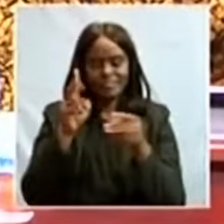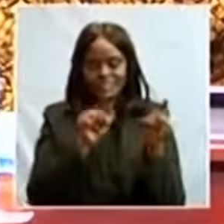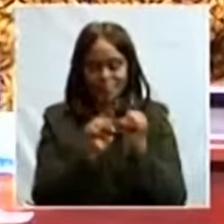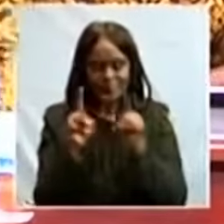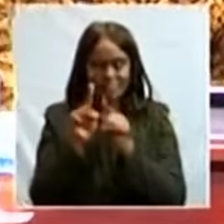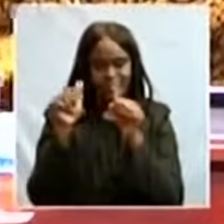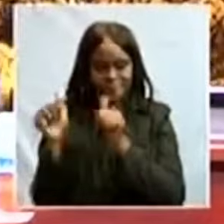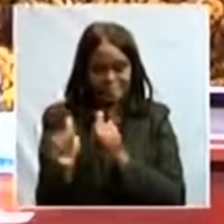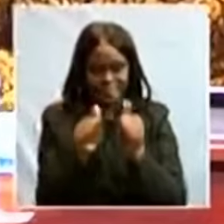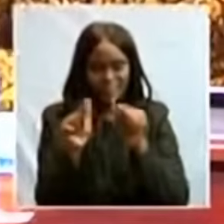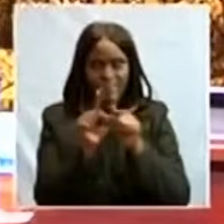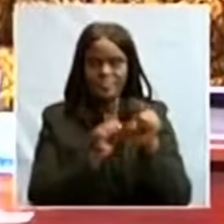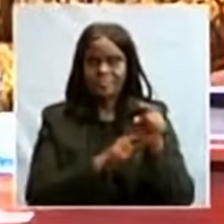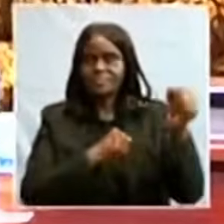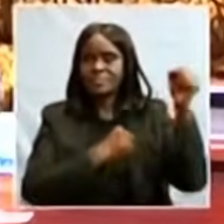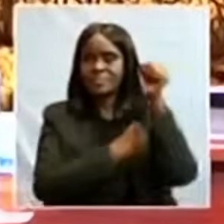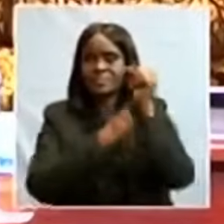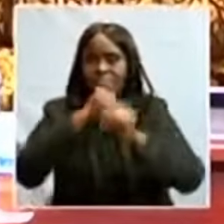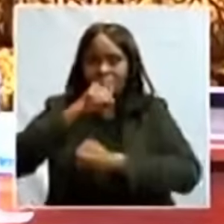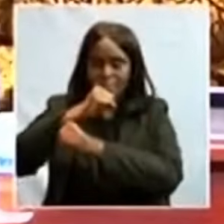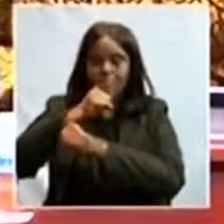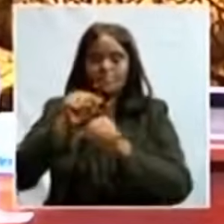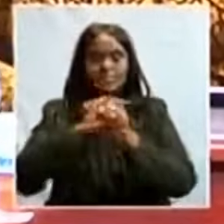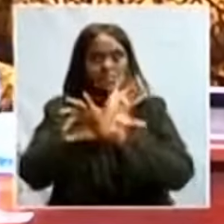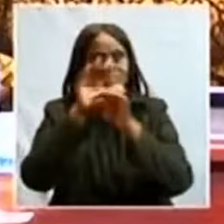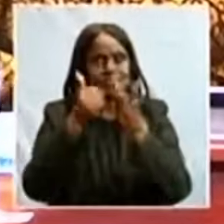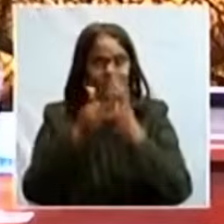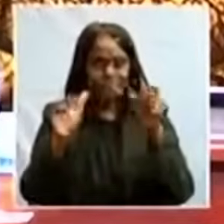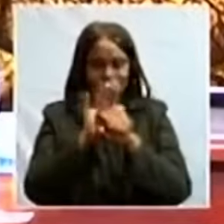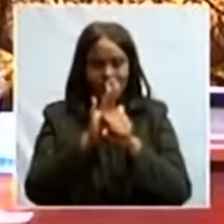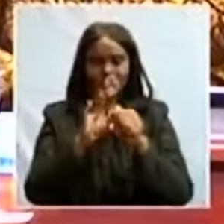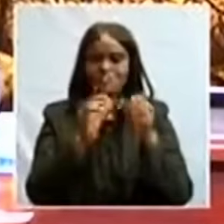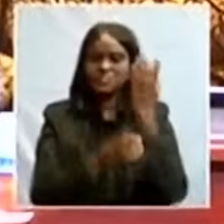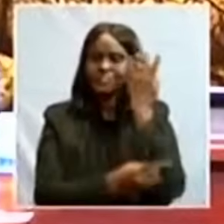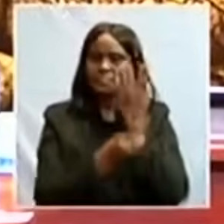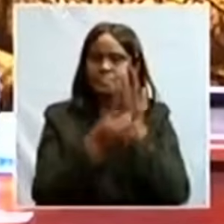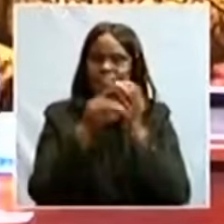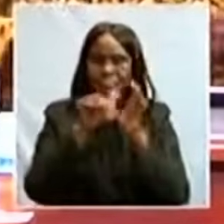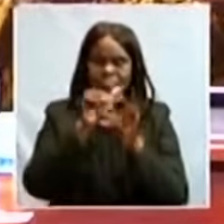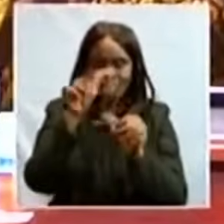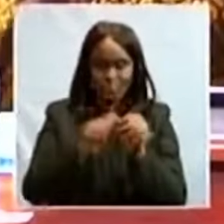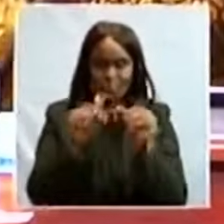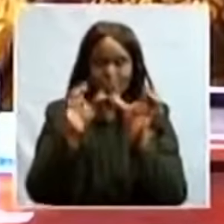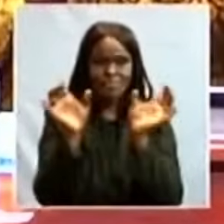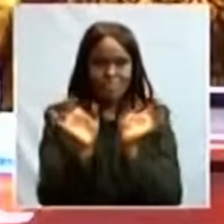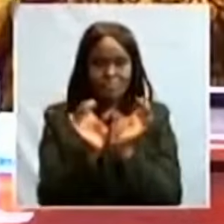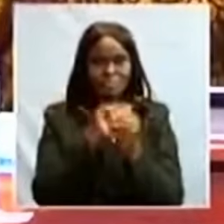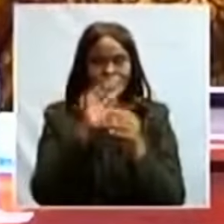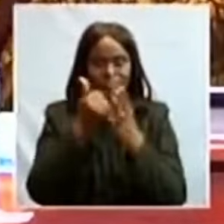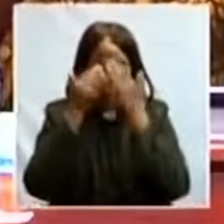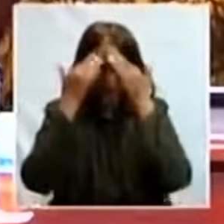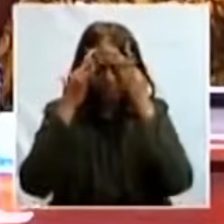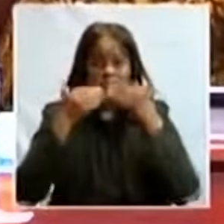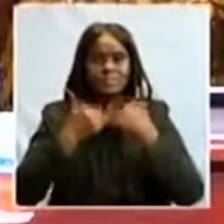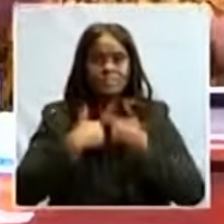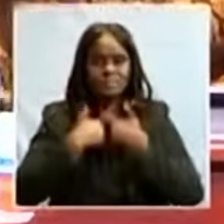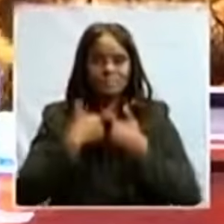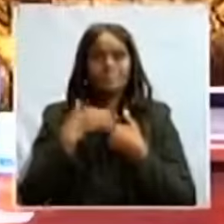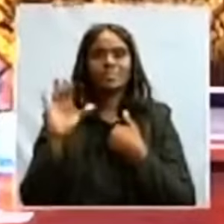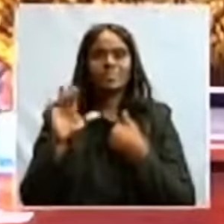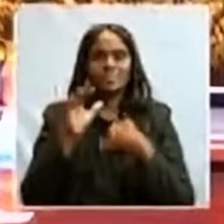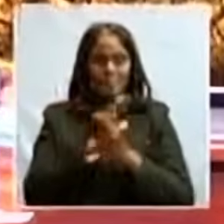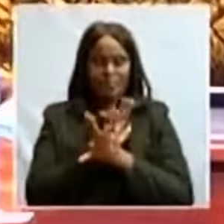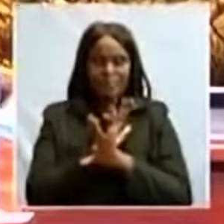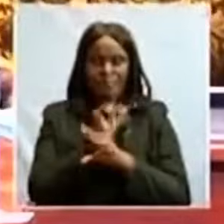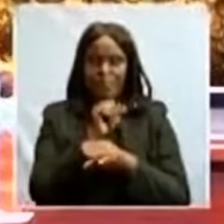as a pillar of holistic development in each constituency. As you may be aware,